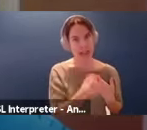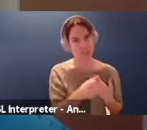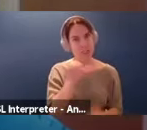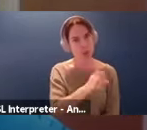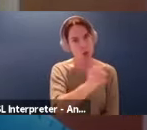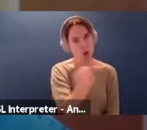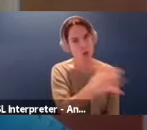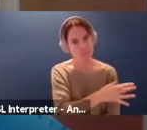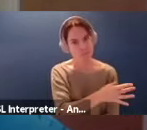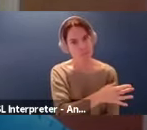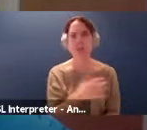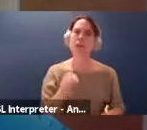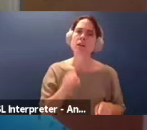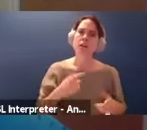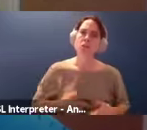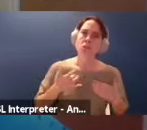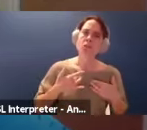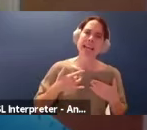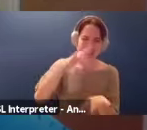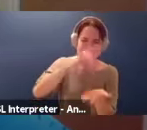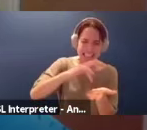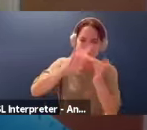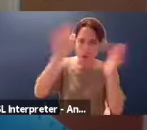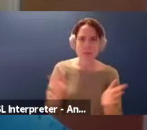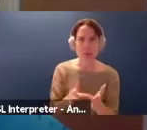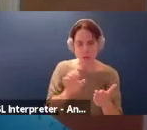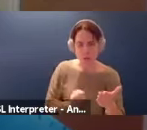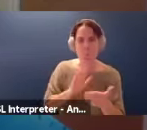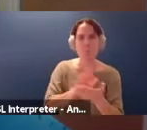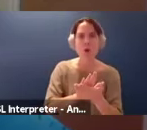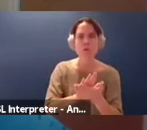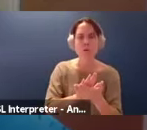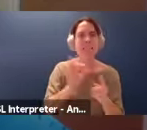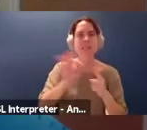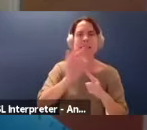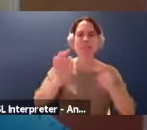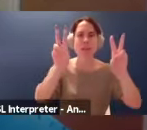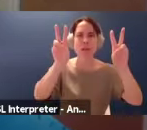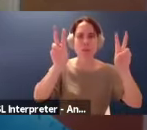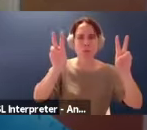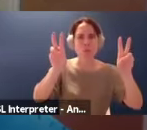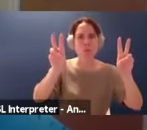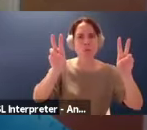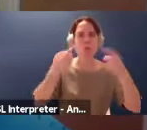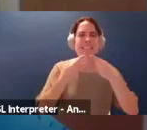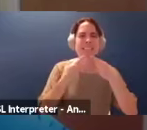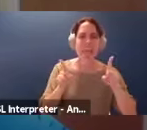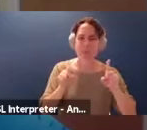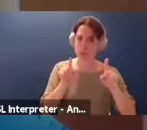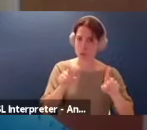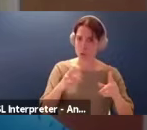of public statement on a center's website is helpful if so do you consider that these specific